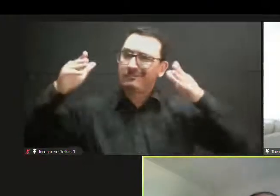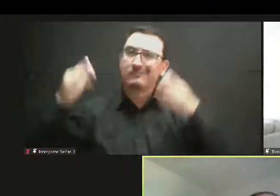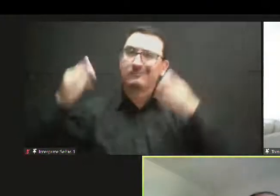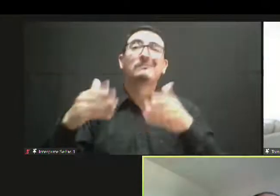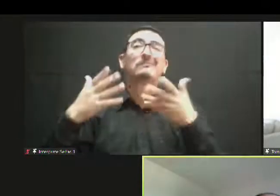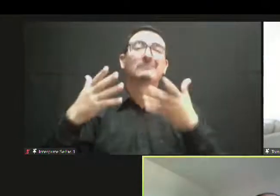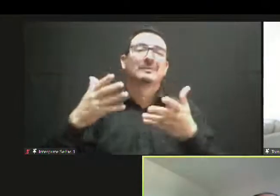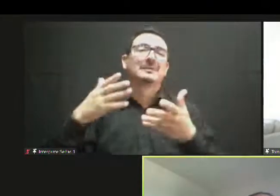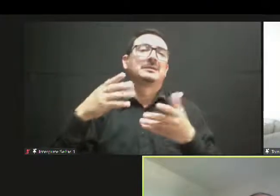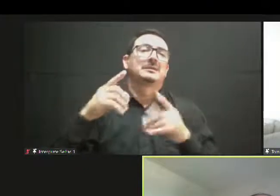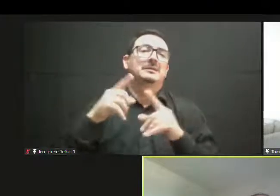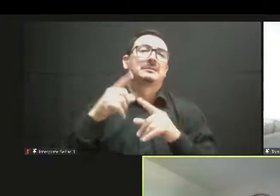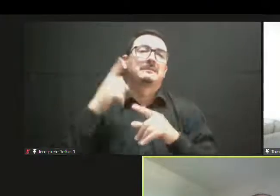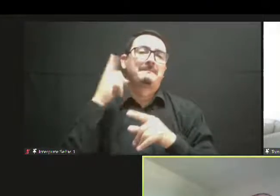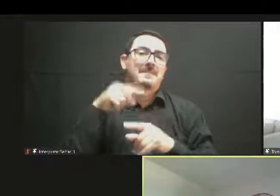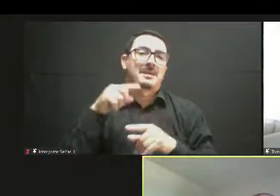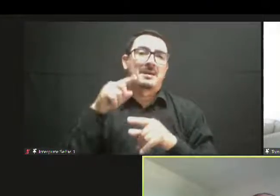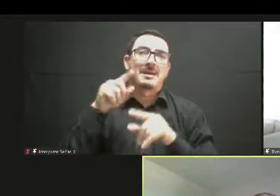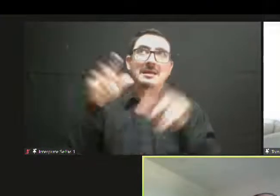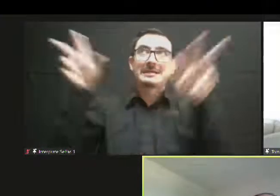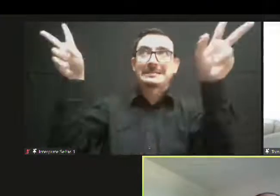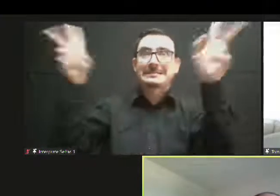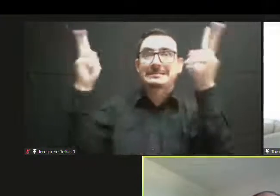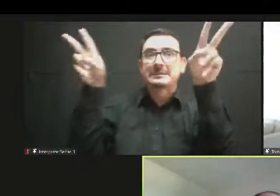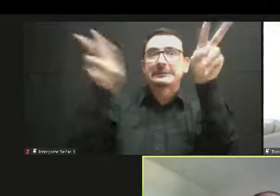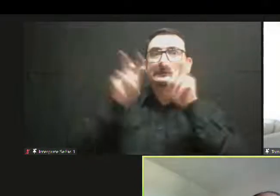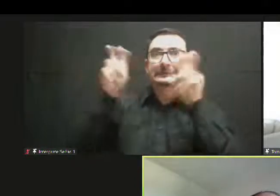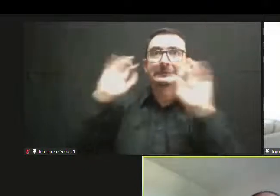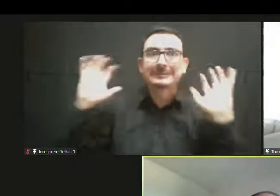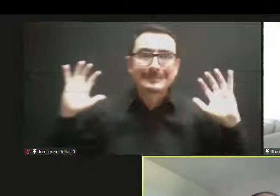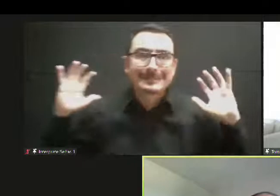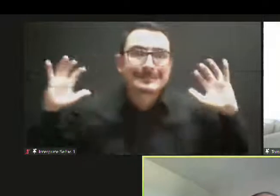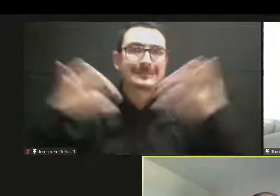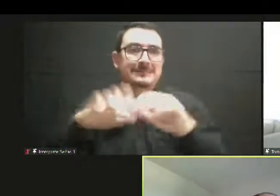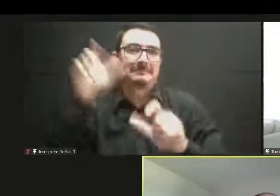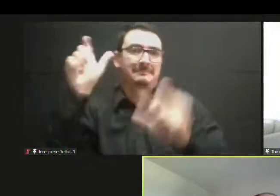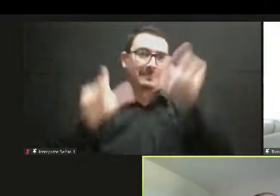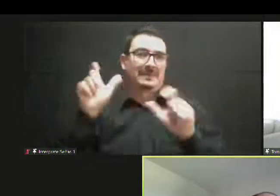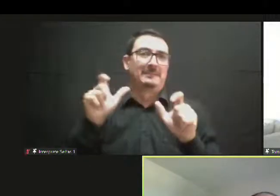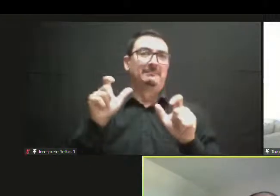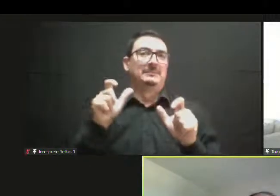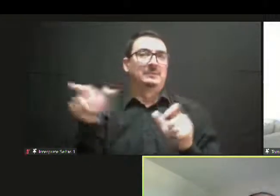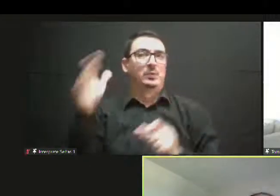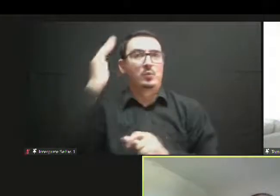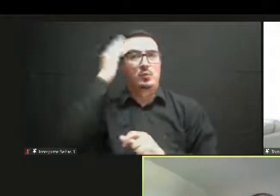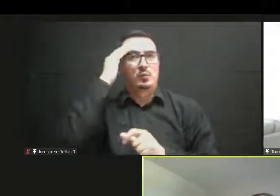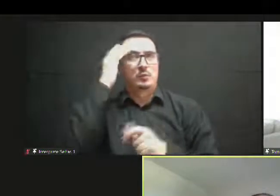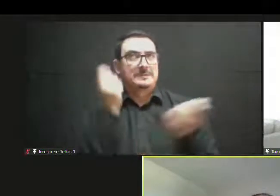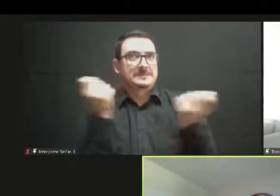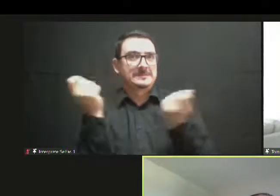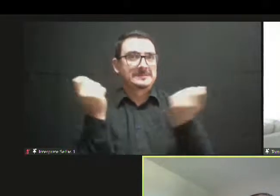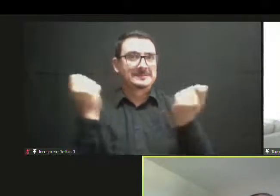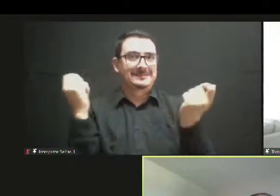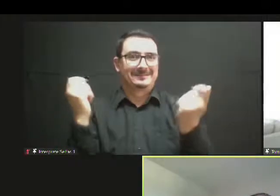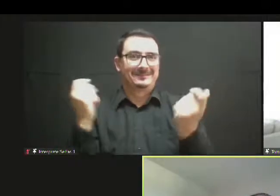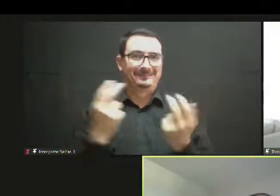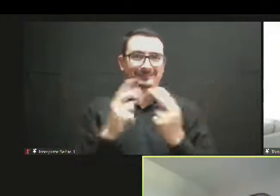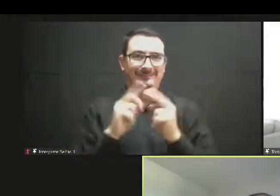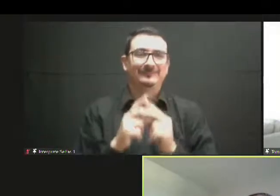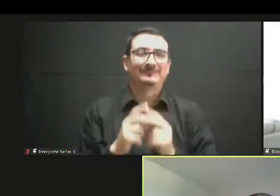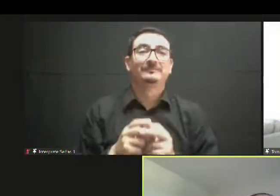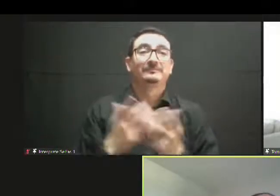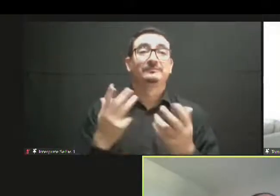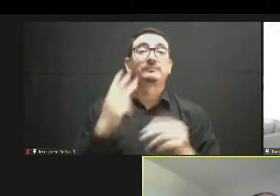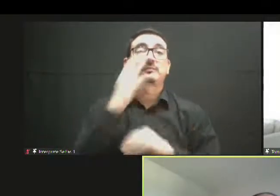around the globe. And this has basically just stressed a little bit more at the fact that we're still not a bilingual location. We're